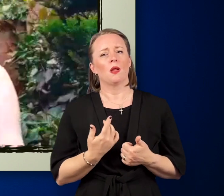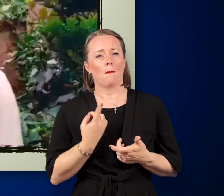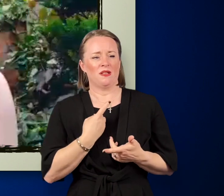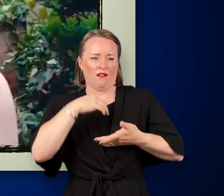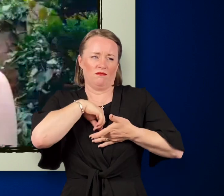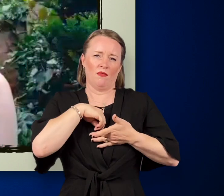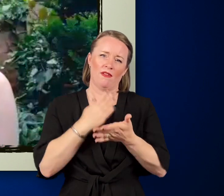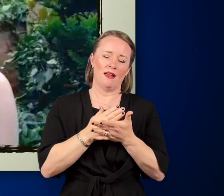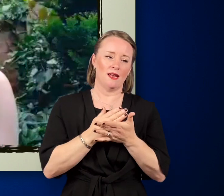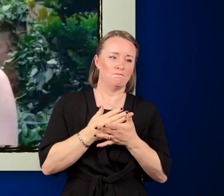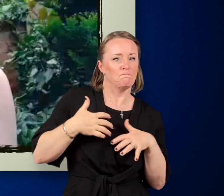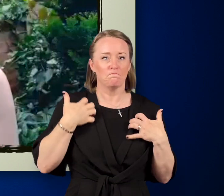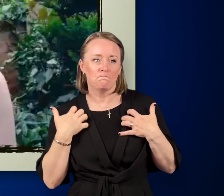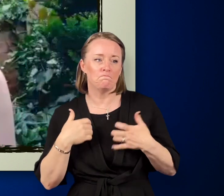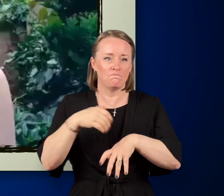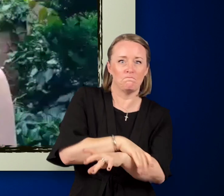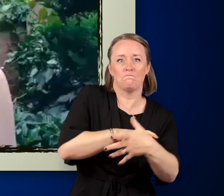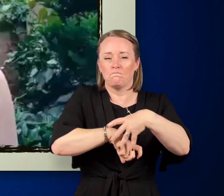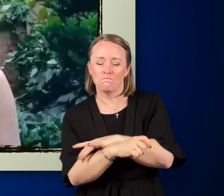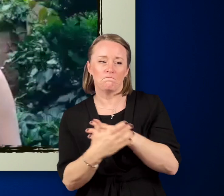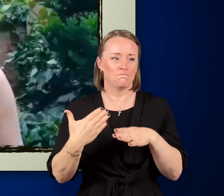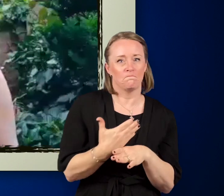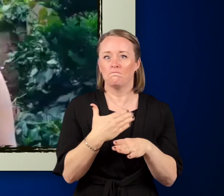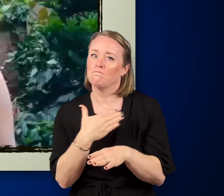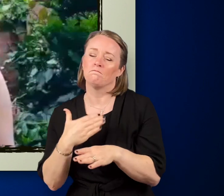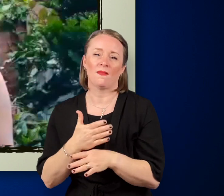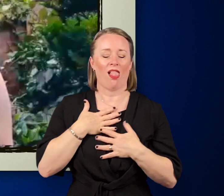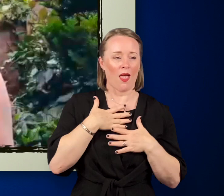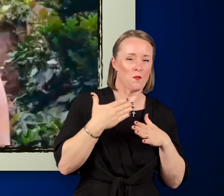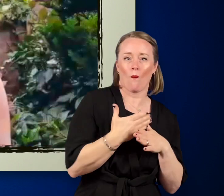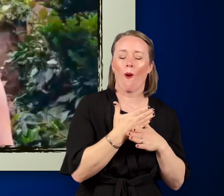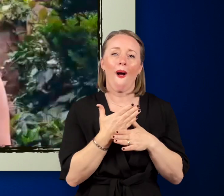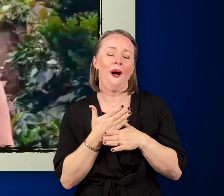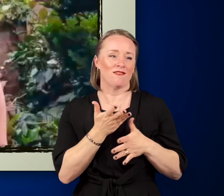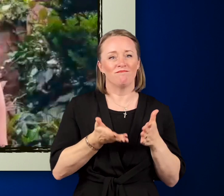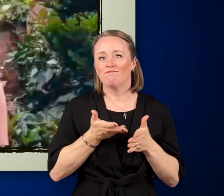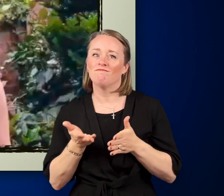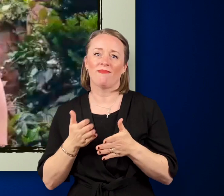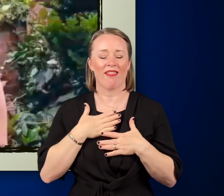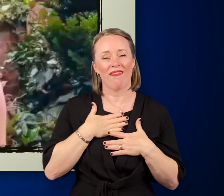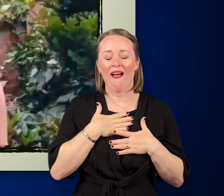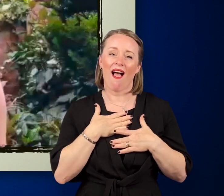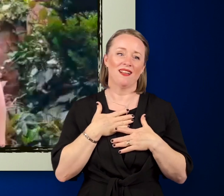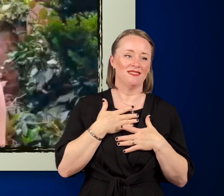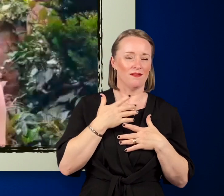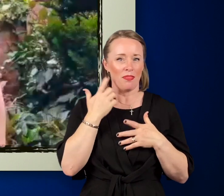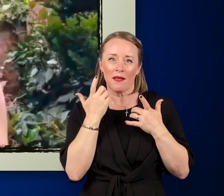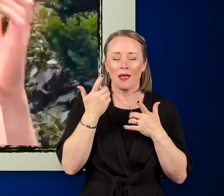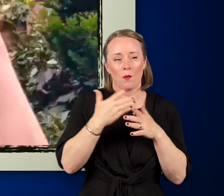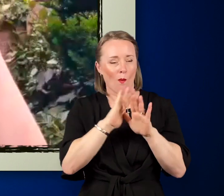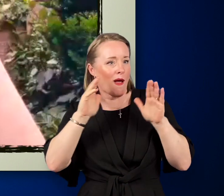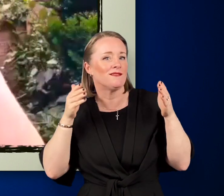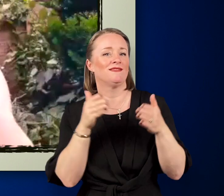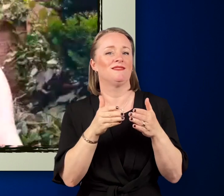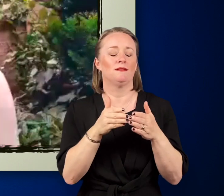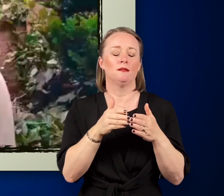and go person. I like being active and I like having work to do. I like having things to do. I like being work orientated,